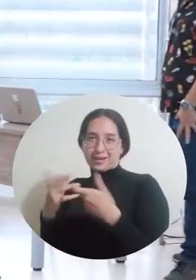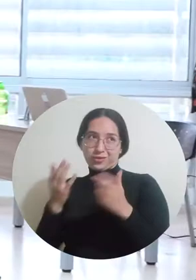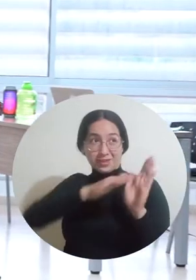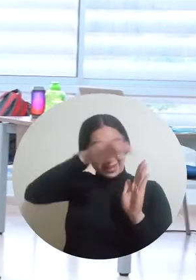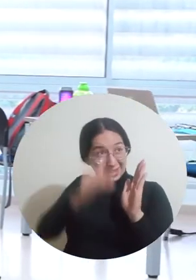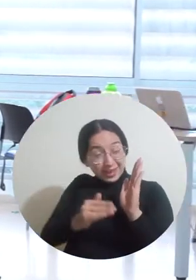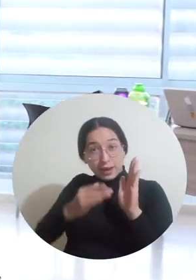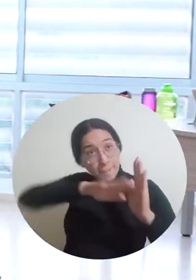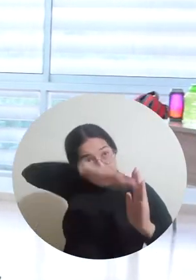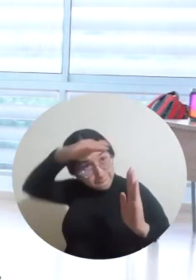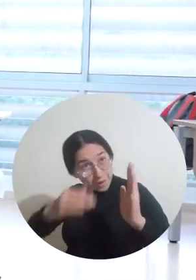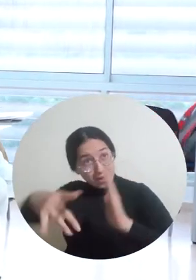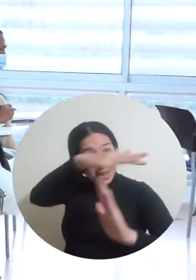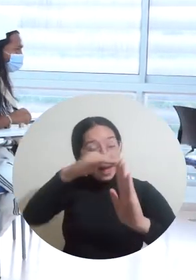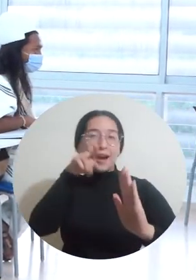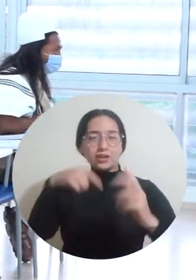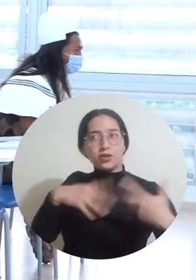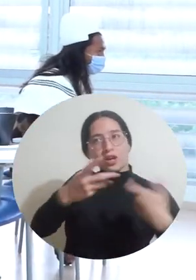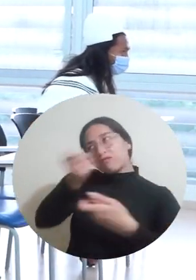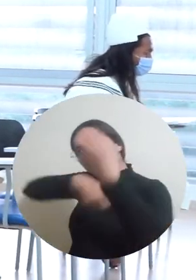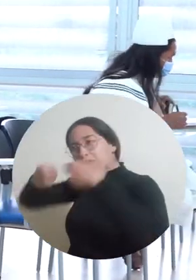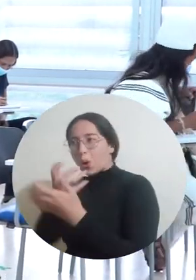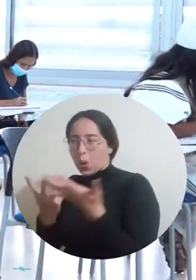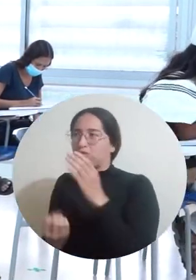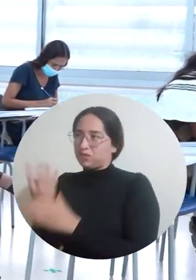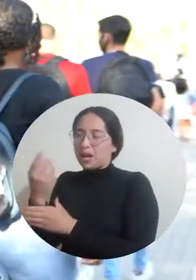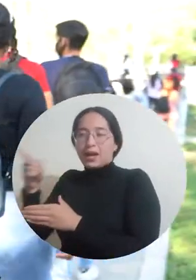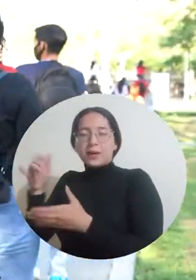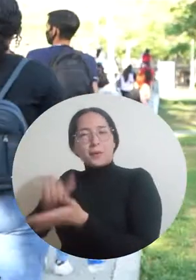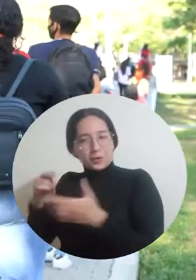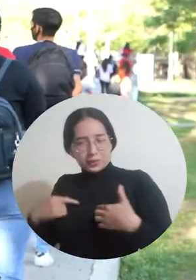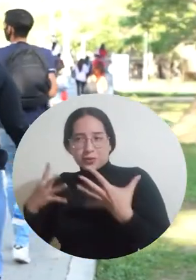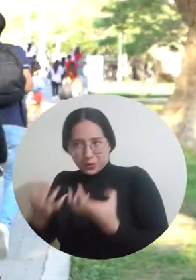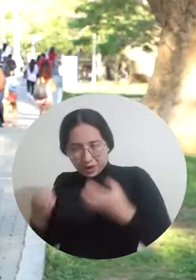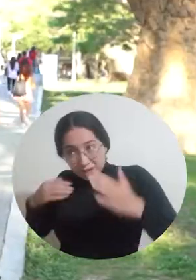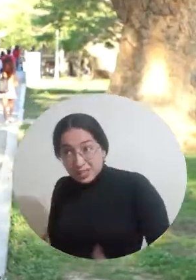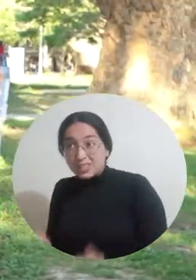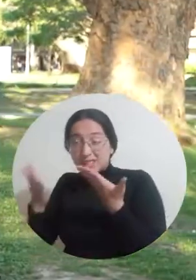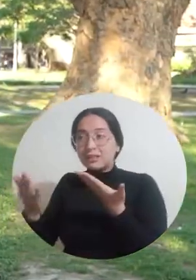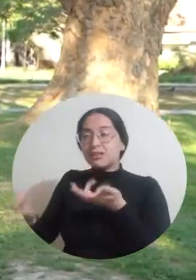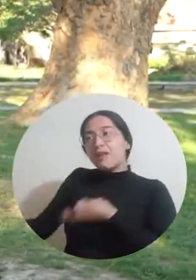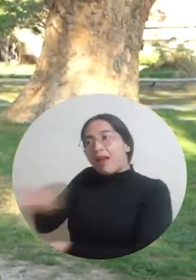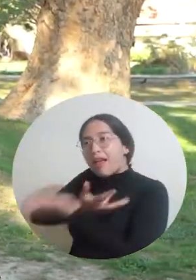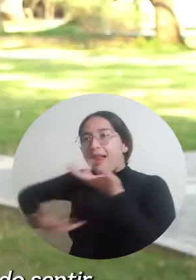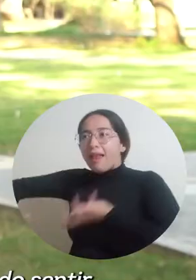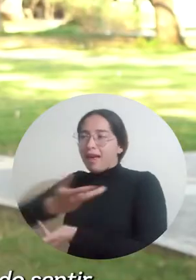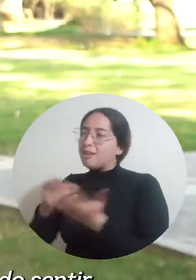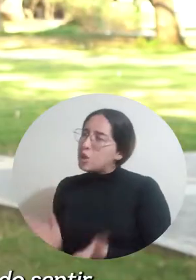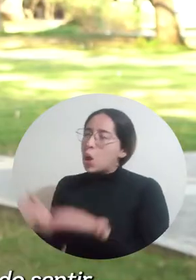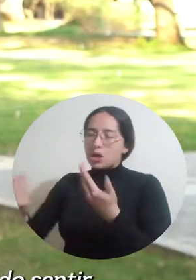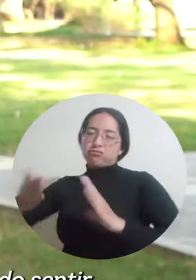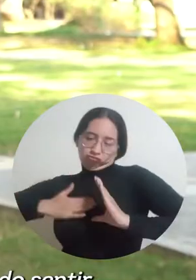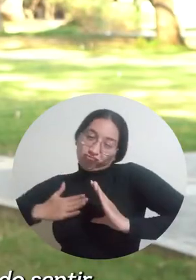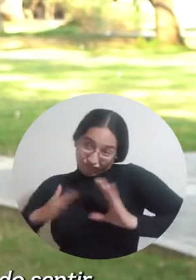help the people from there and to improve my relationship as person, no? The most